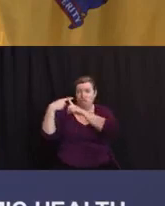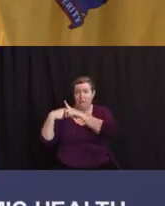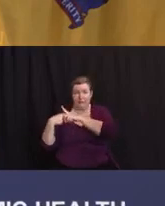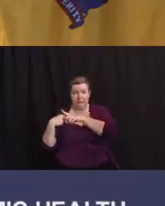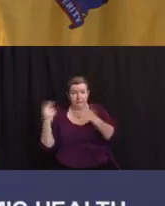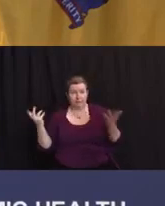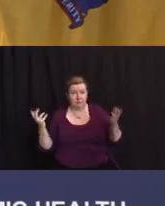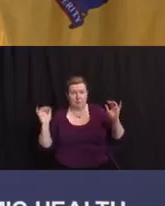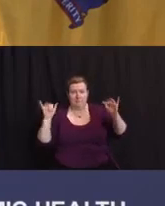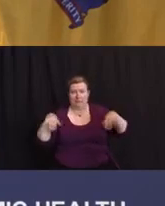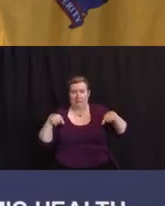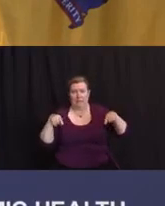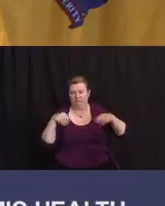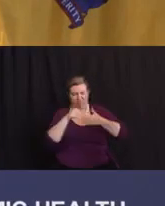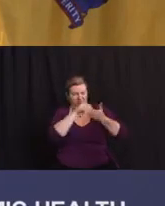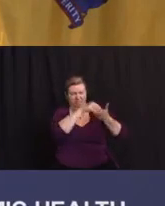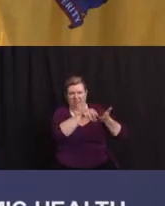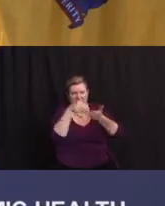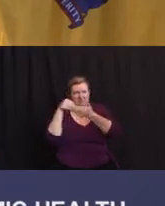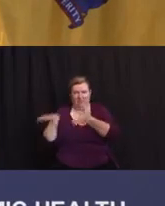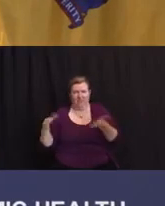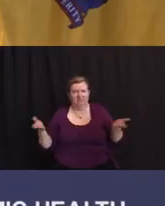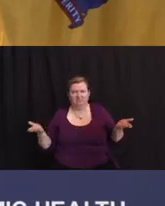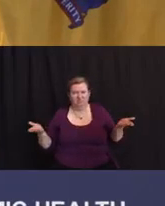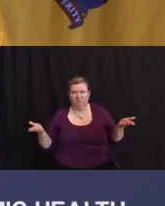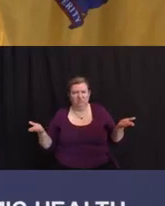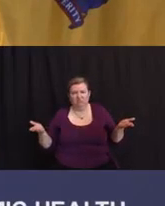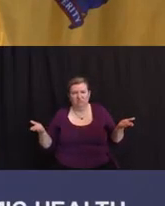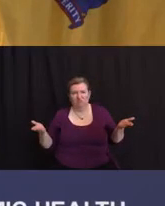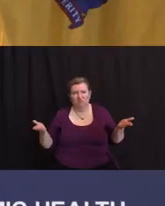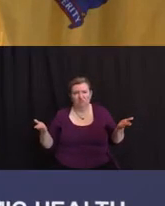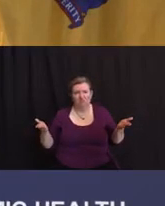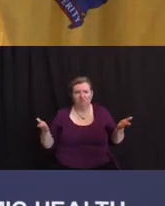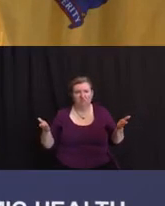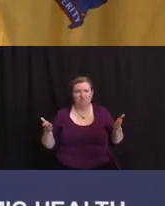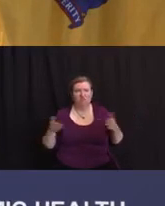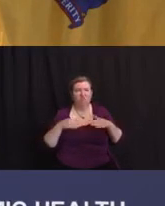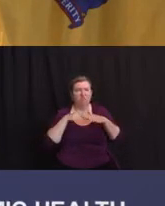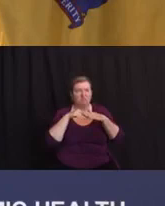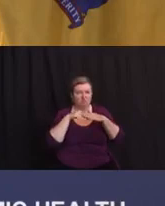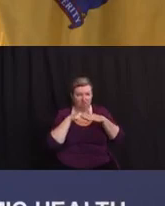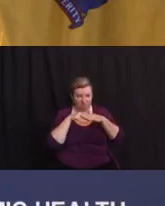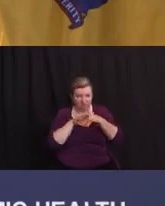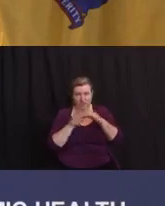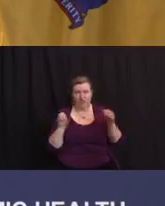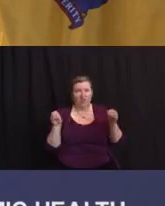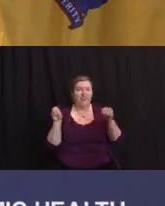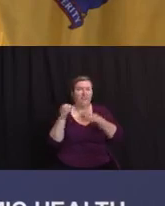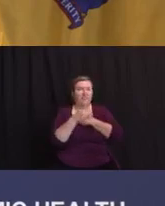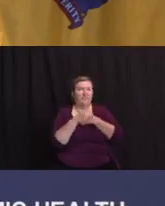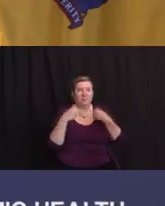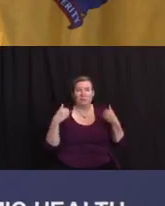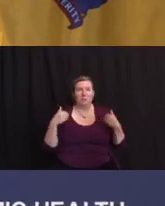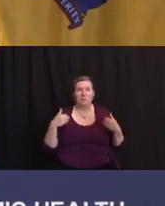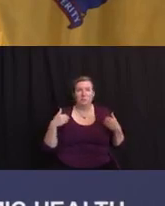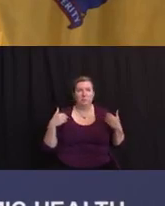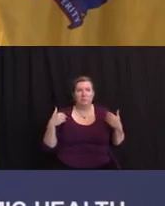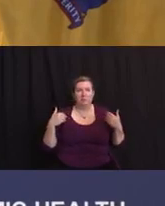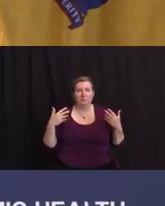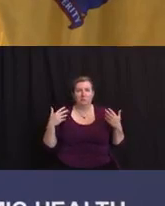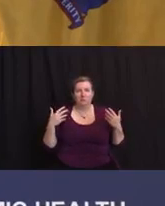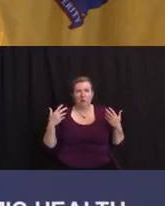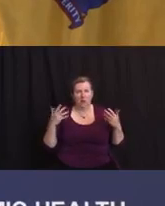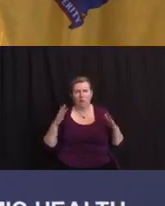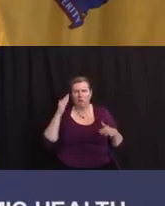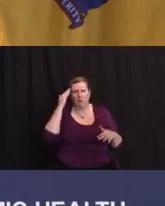enormous affordable housing challenge when we came in 3.5 years ago, and we've been chopping away at it as best we can.